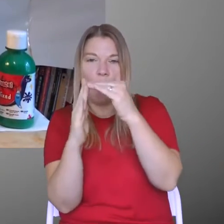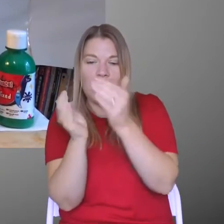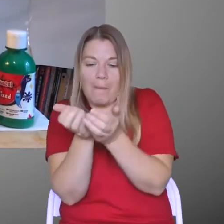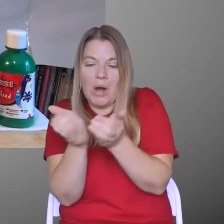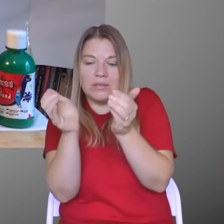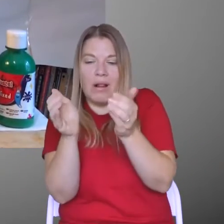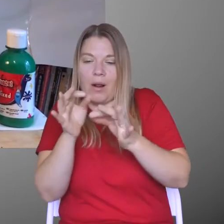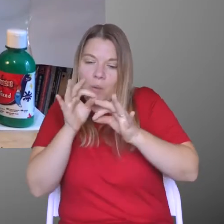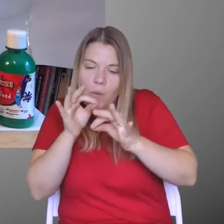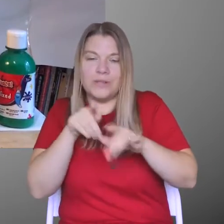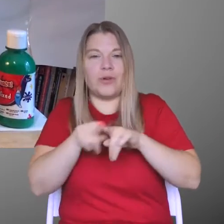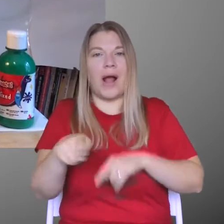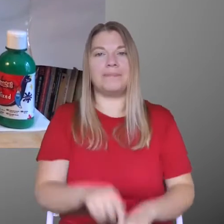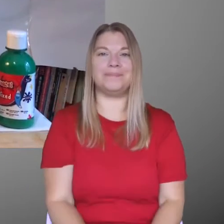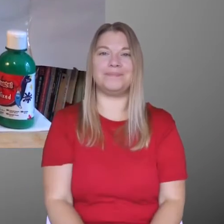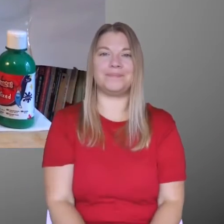3 blow.